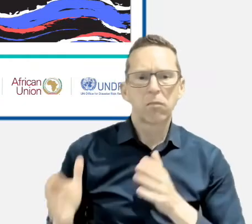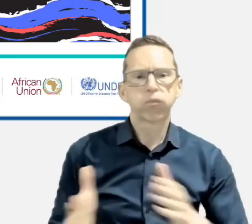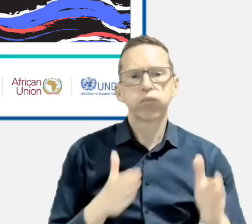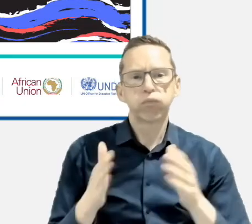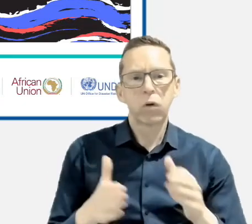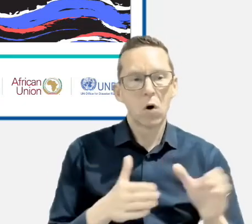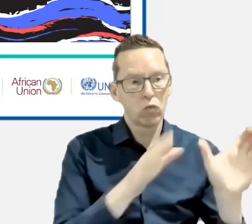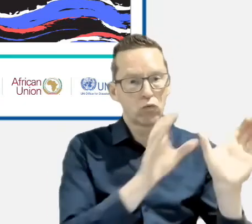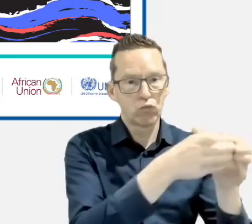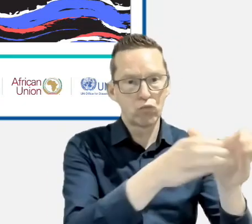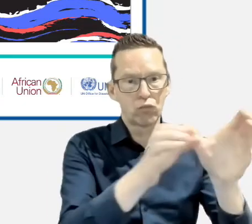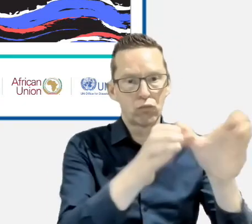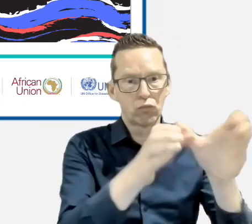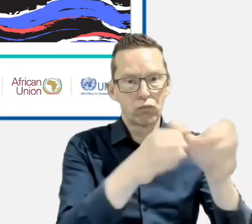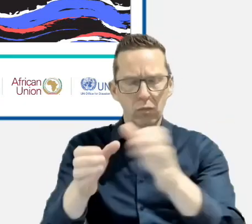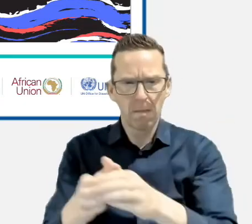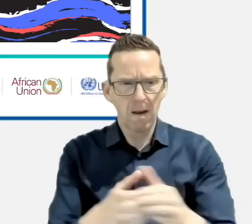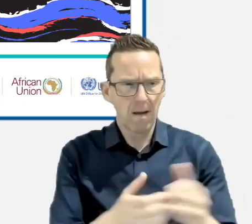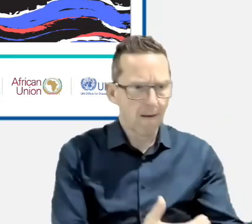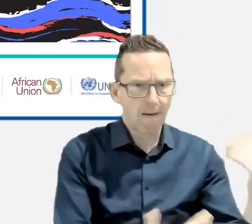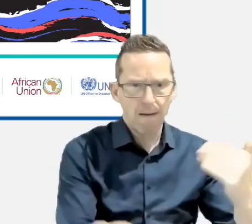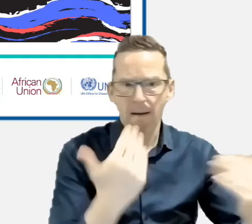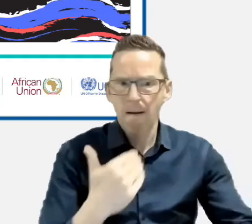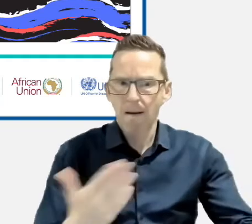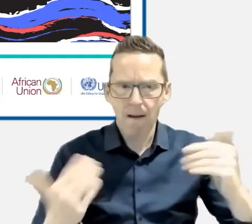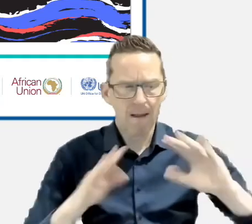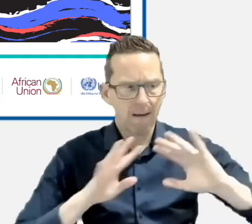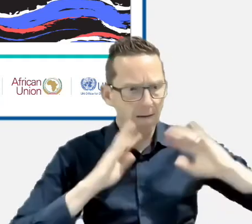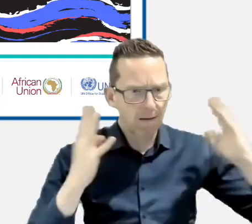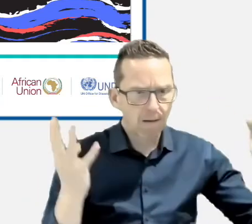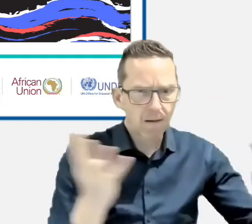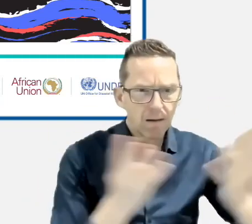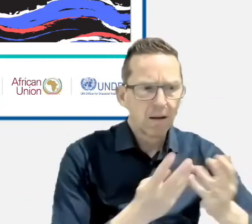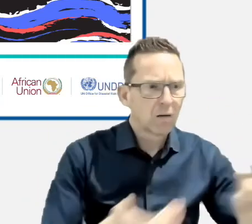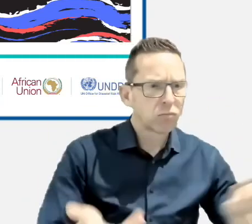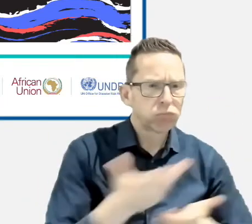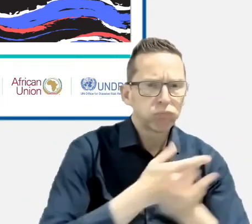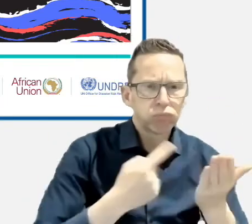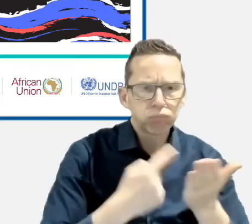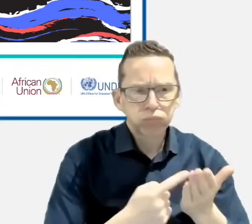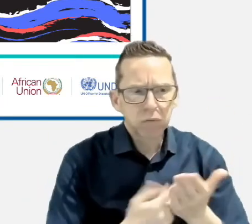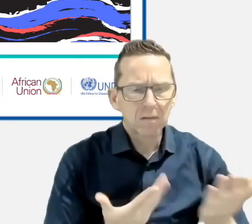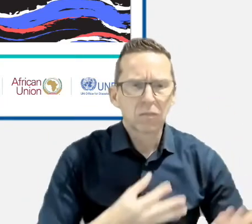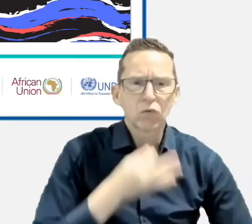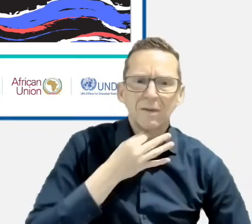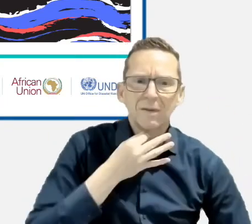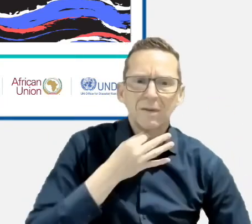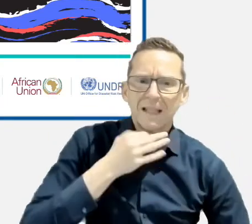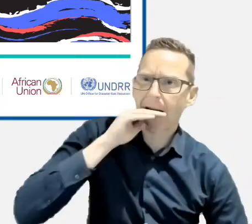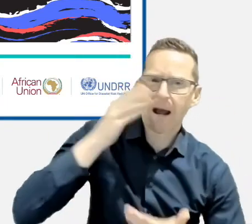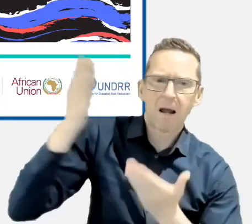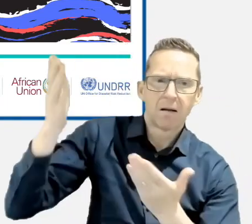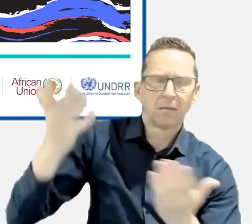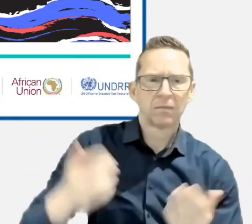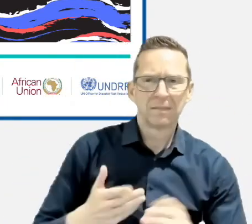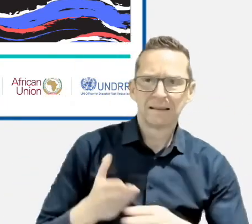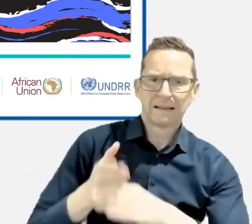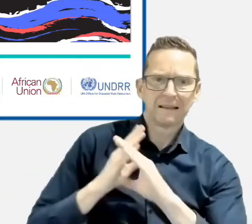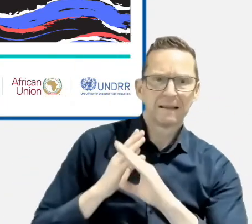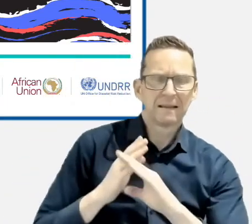specific hazards and specific issues on the risk reduction side as well as on the preparedness side. We have community structures,